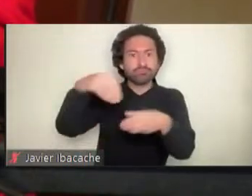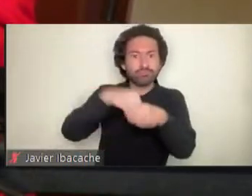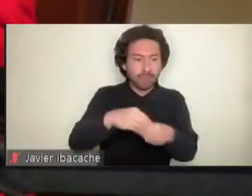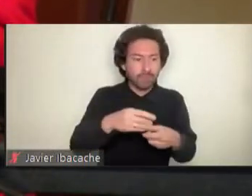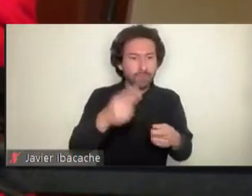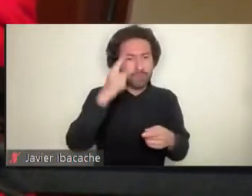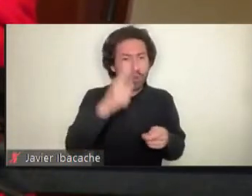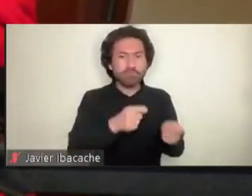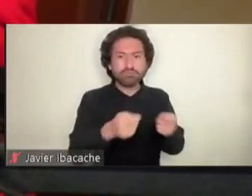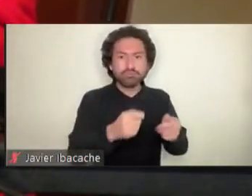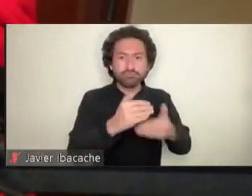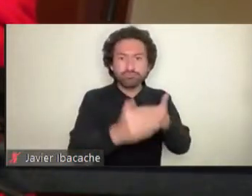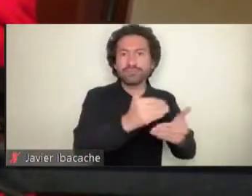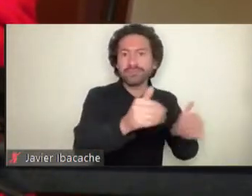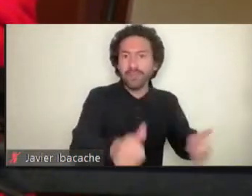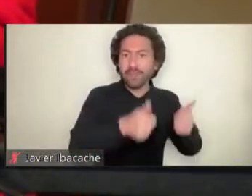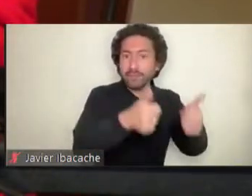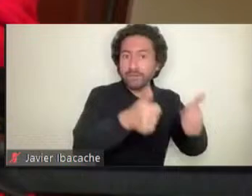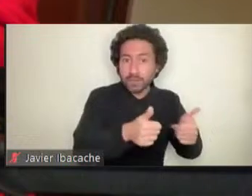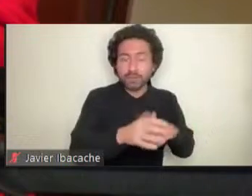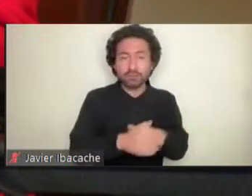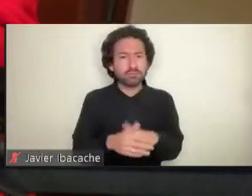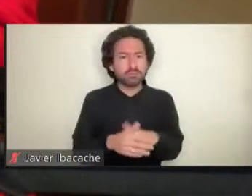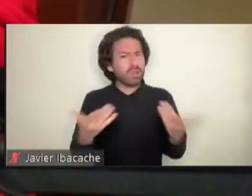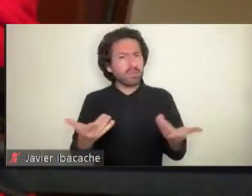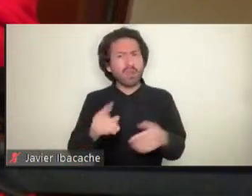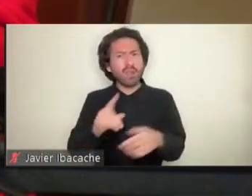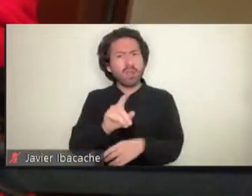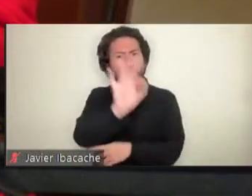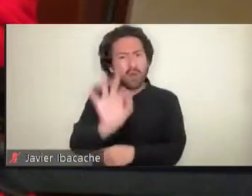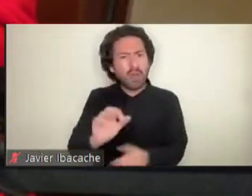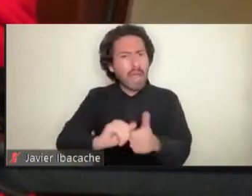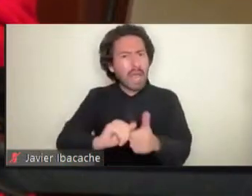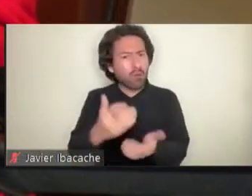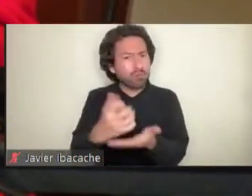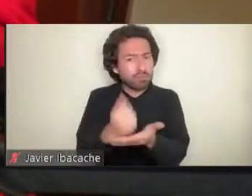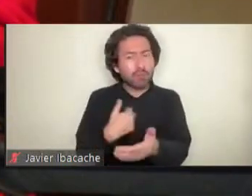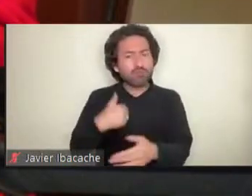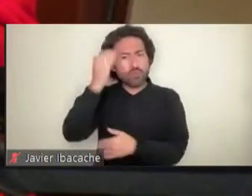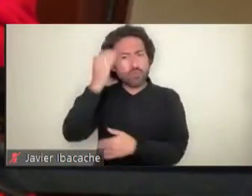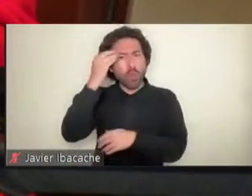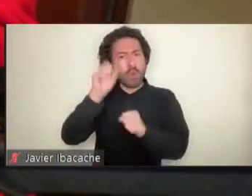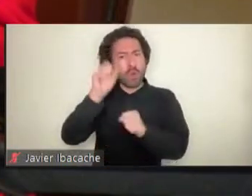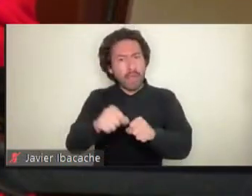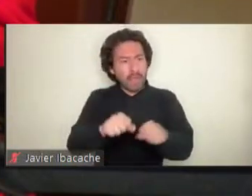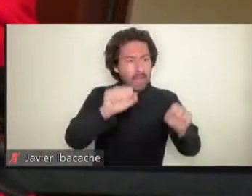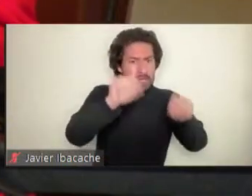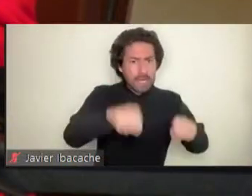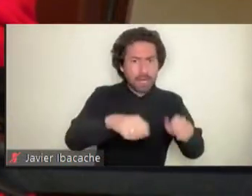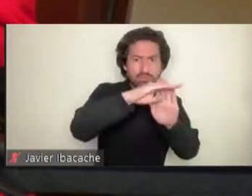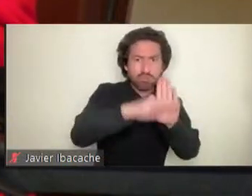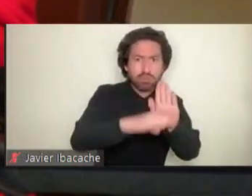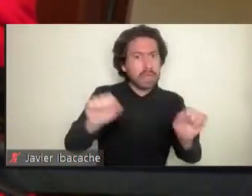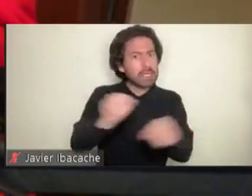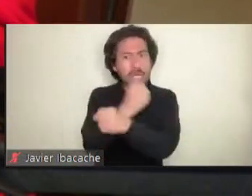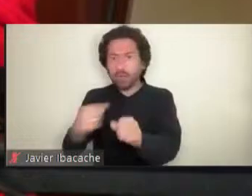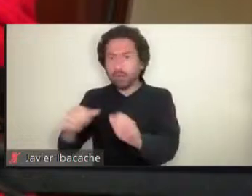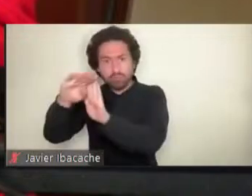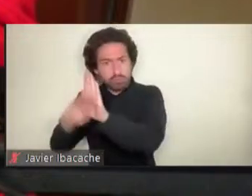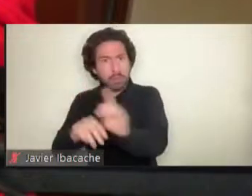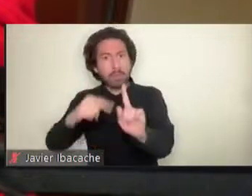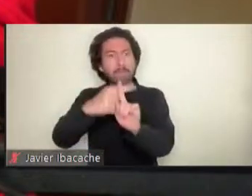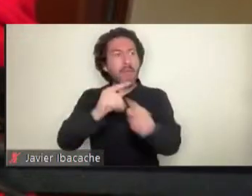efficiency. How are we doing all of this? Recognizing our limitations through bilateral partnerships,